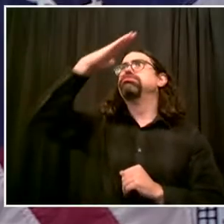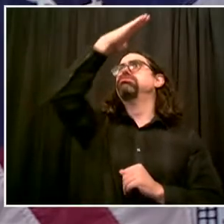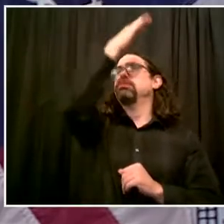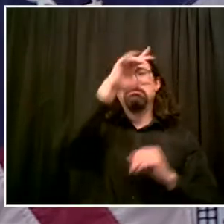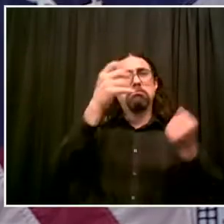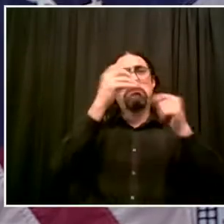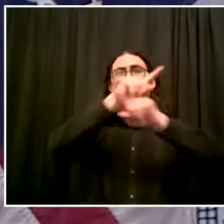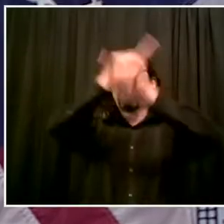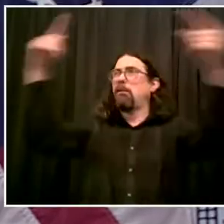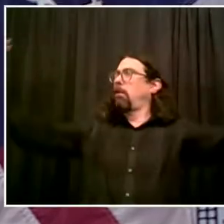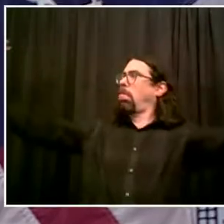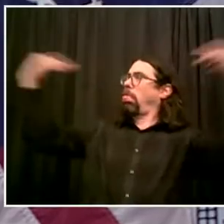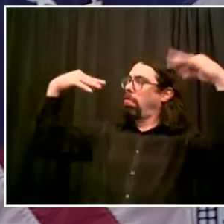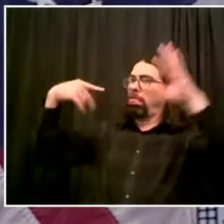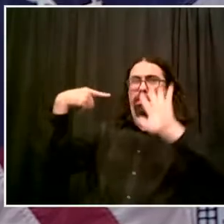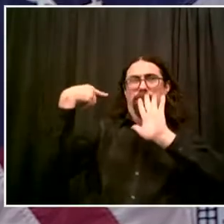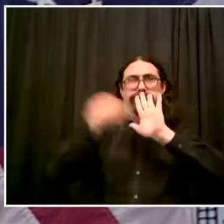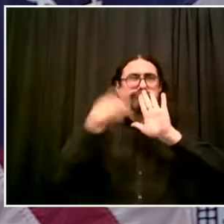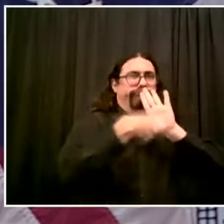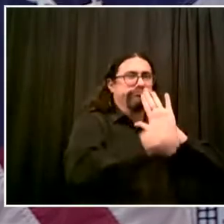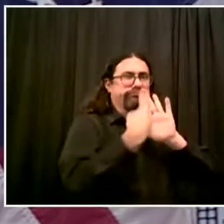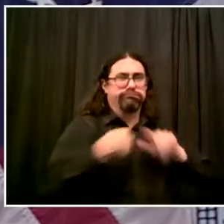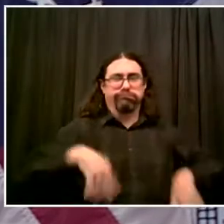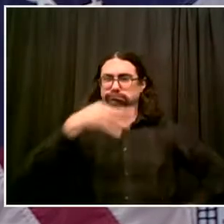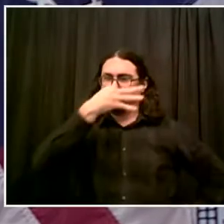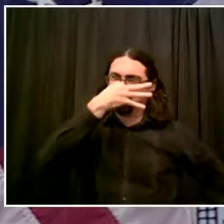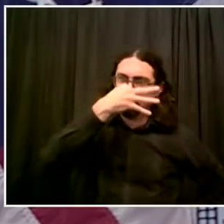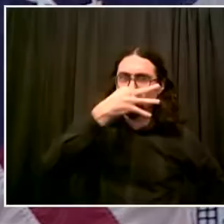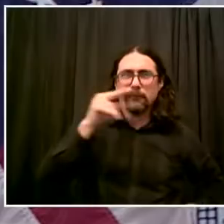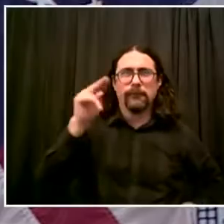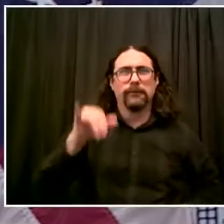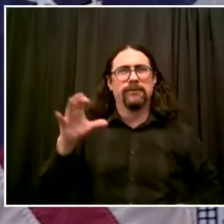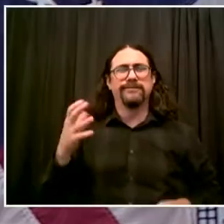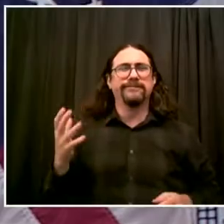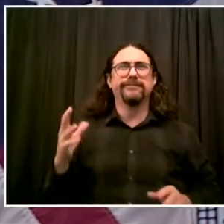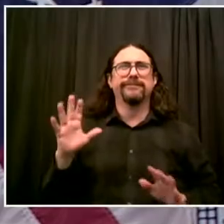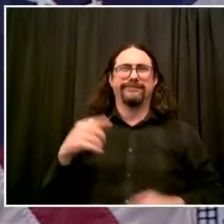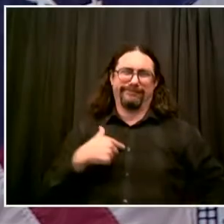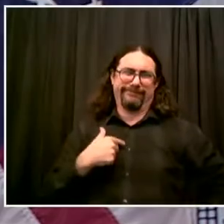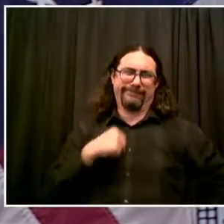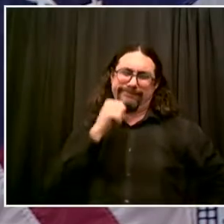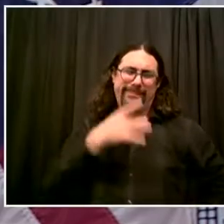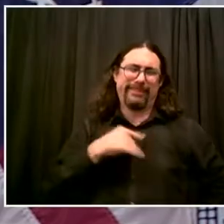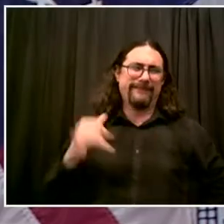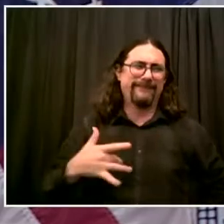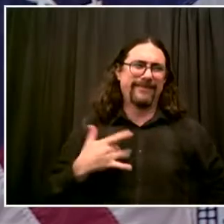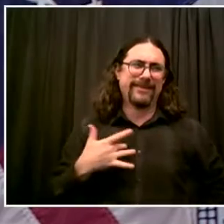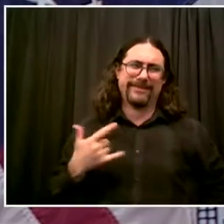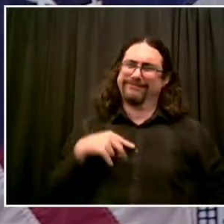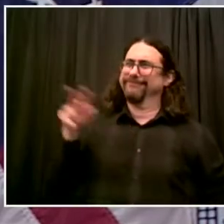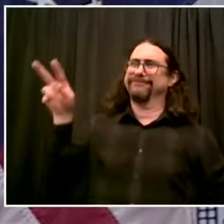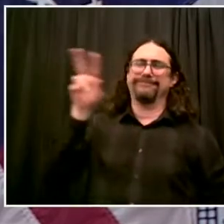with no fault of their own, not even necessarily knowing they might be carrying the disease, we have to address it. So I think there's a smart way to do